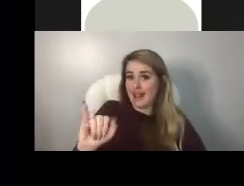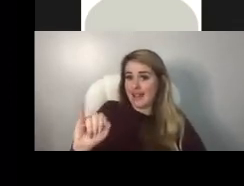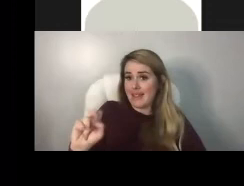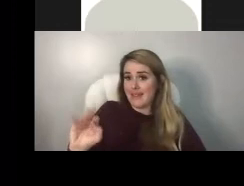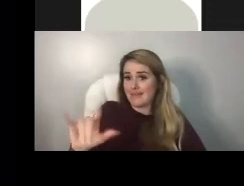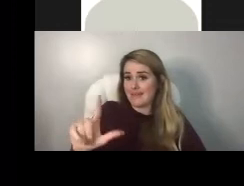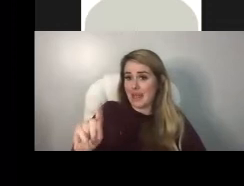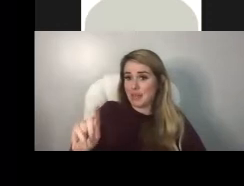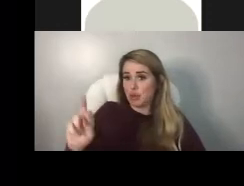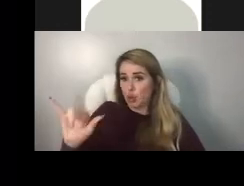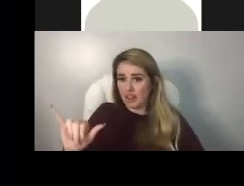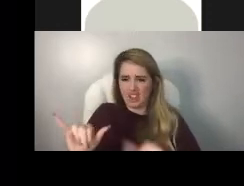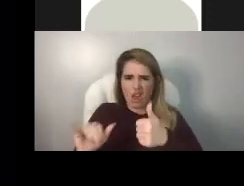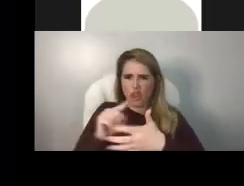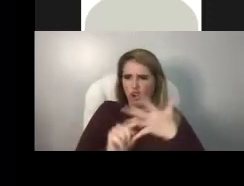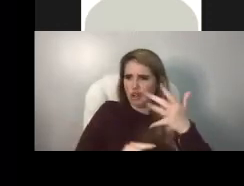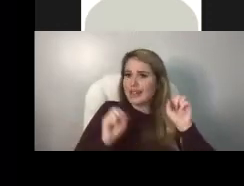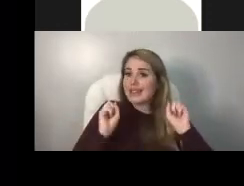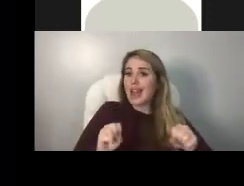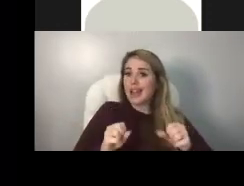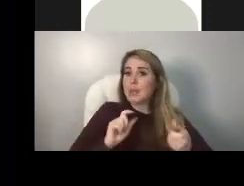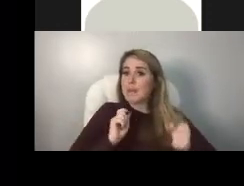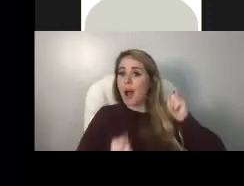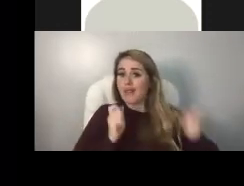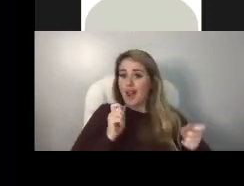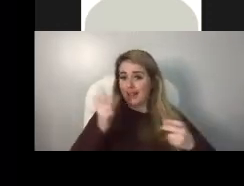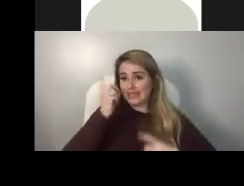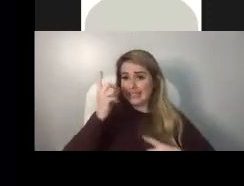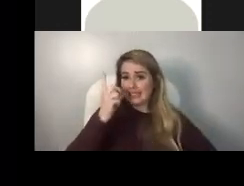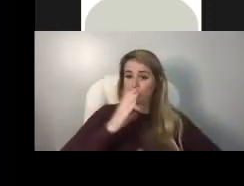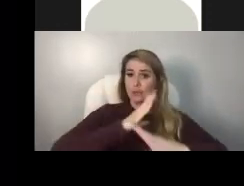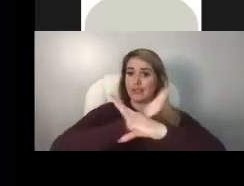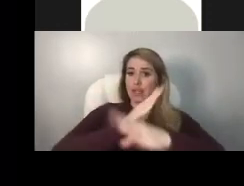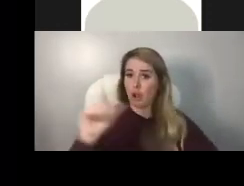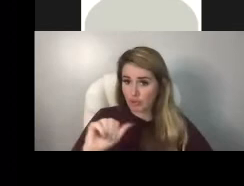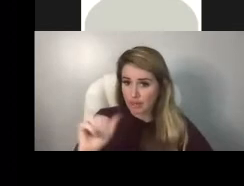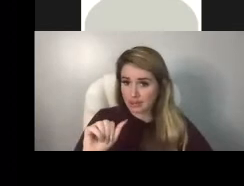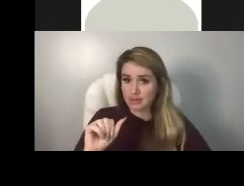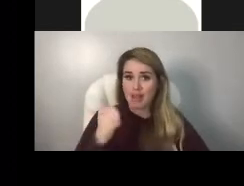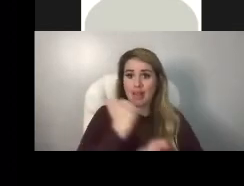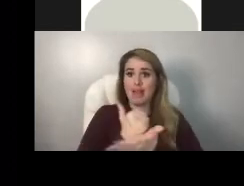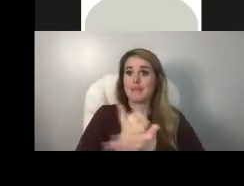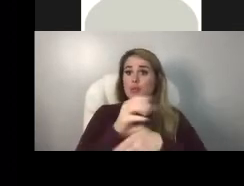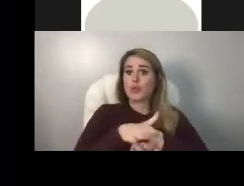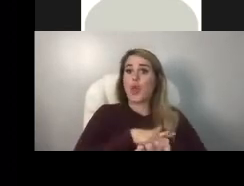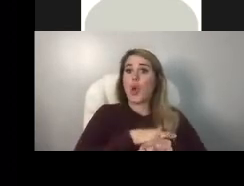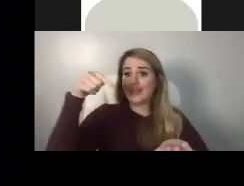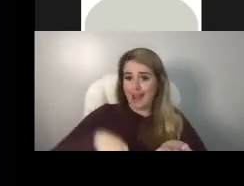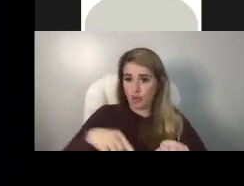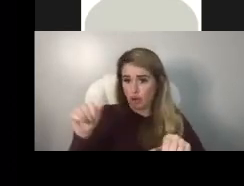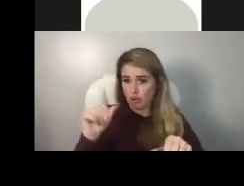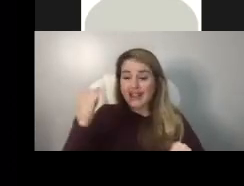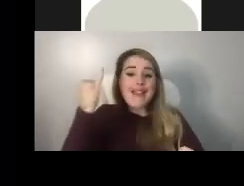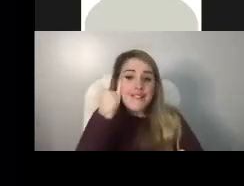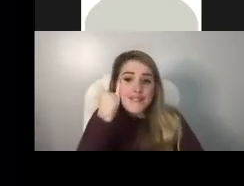actually modify the disease and prevent arthritis and the progression of arthritis if you have an